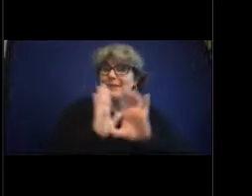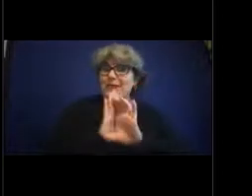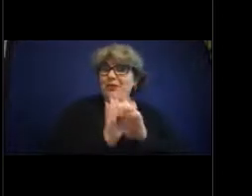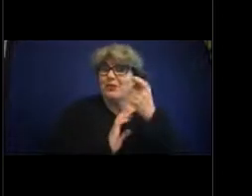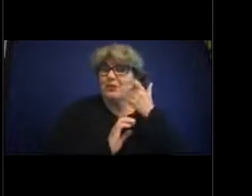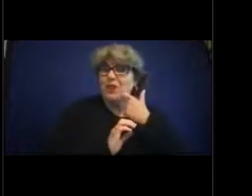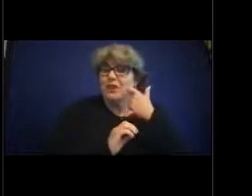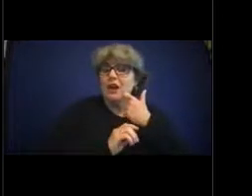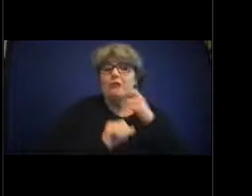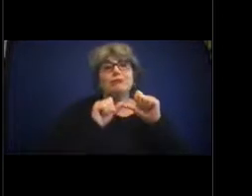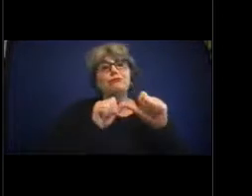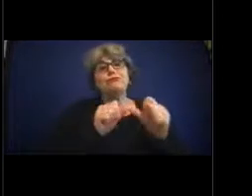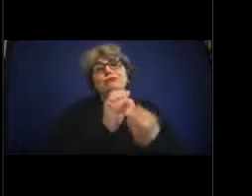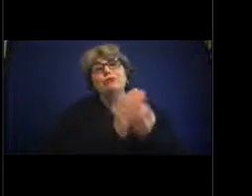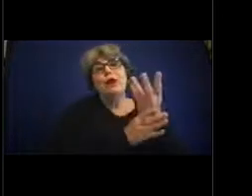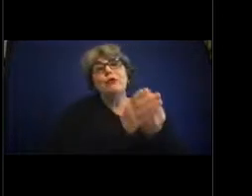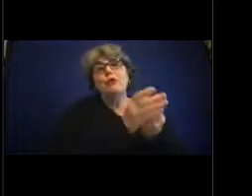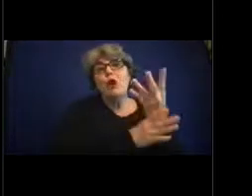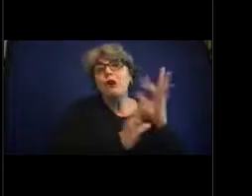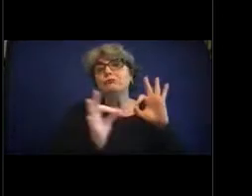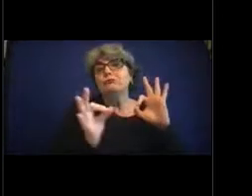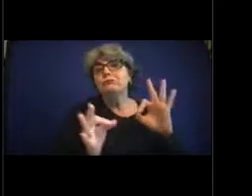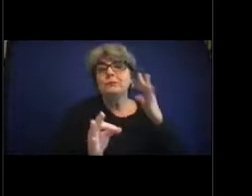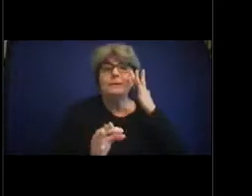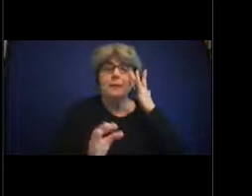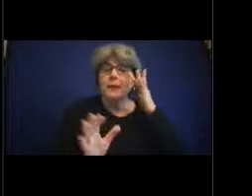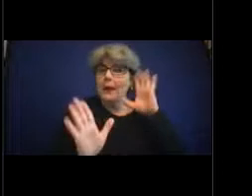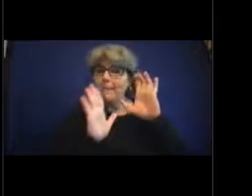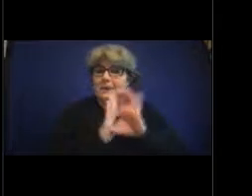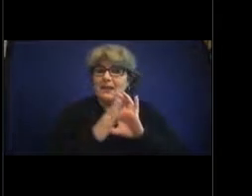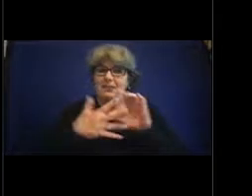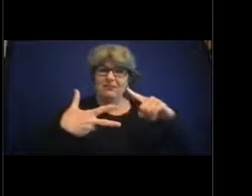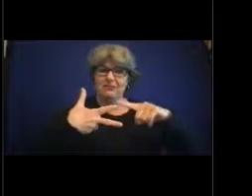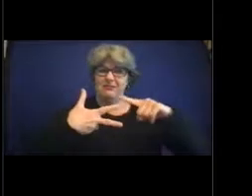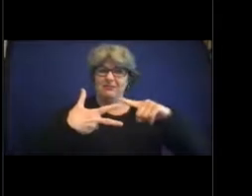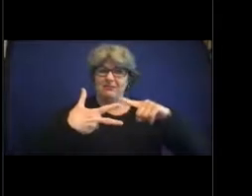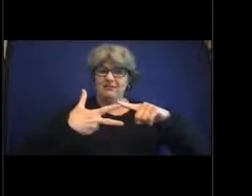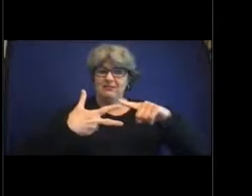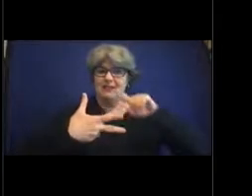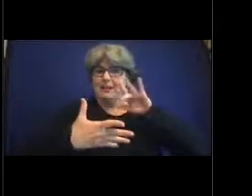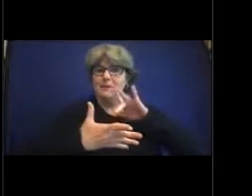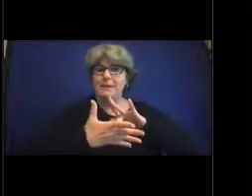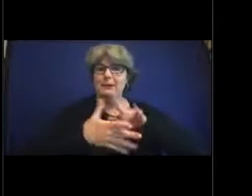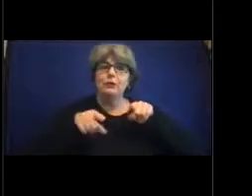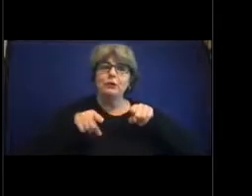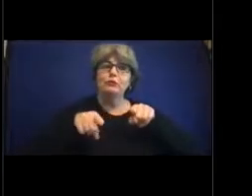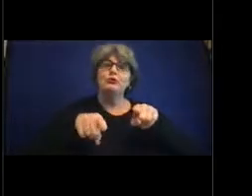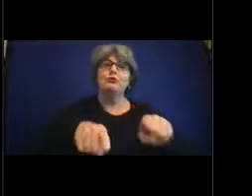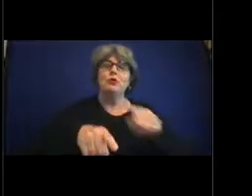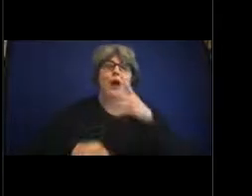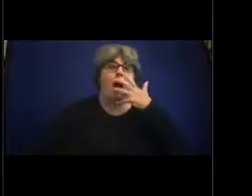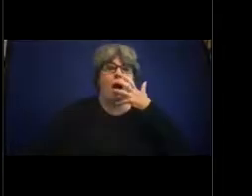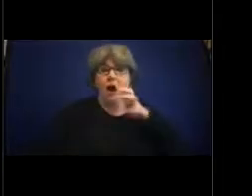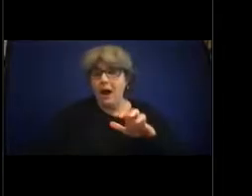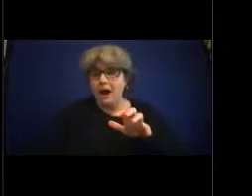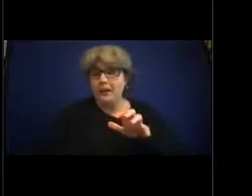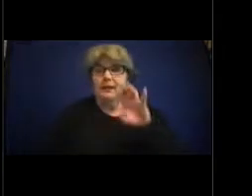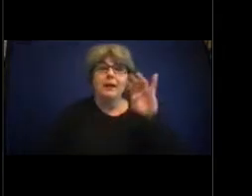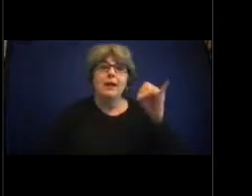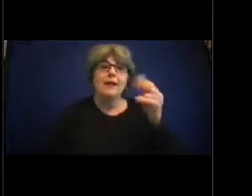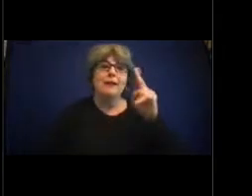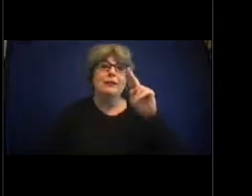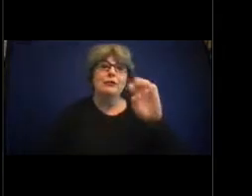are able to grow. The image in the middle of this slide shows the intensity of the heat in June and July